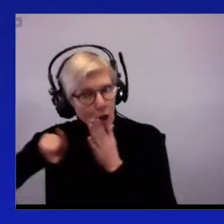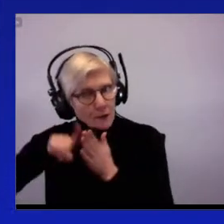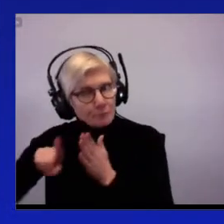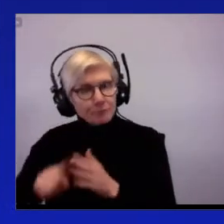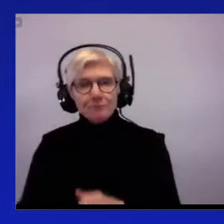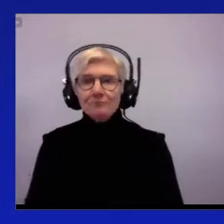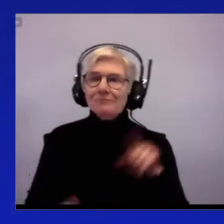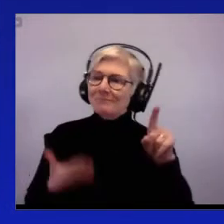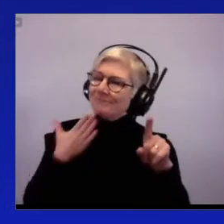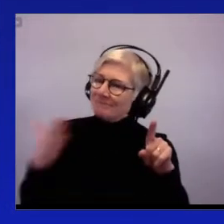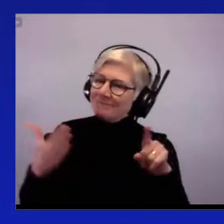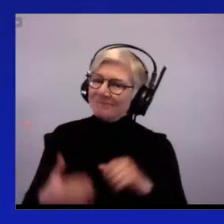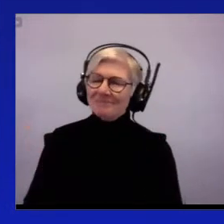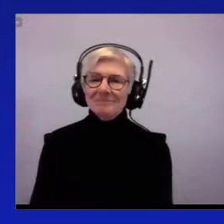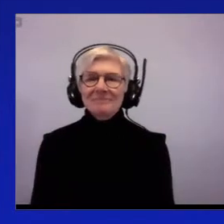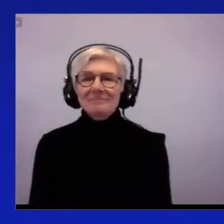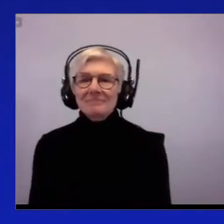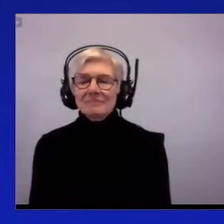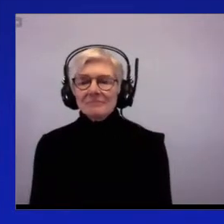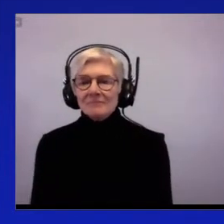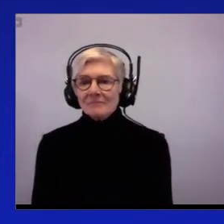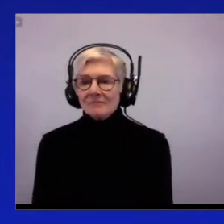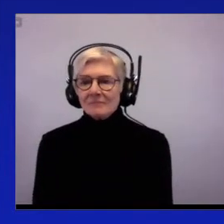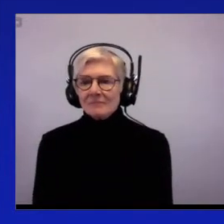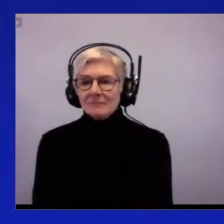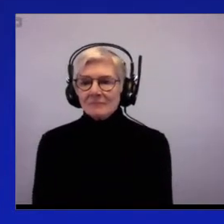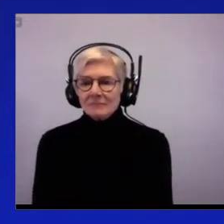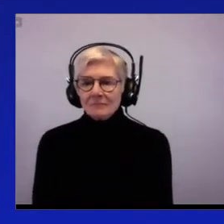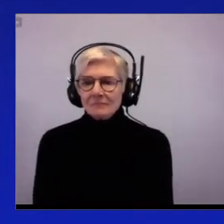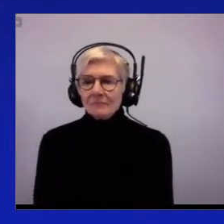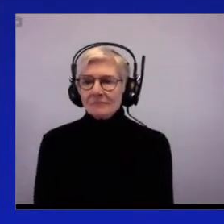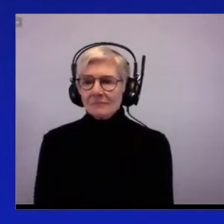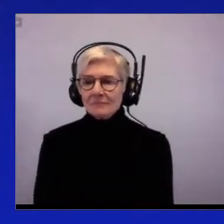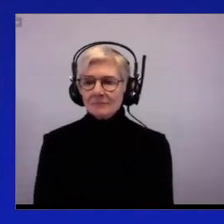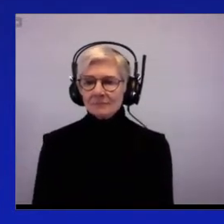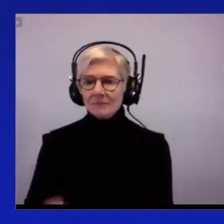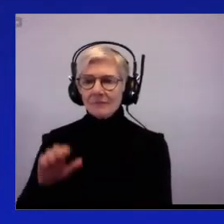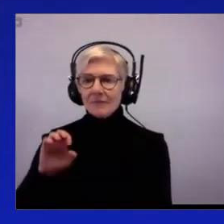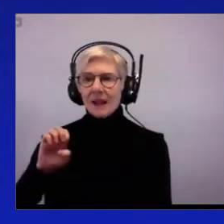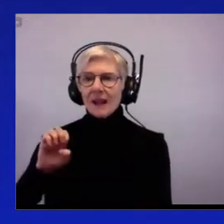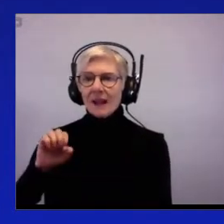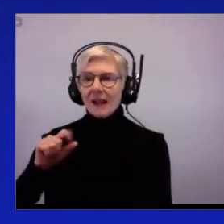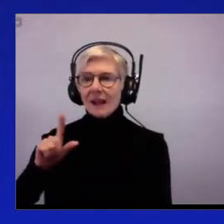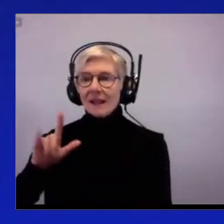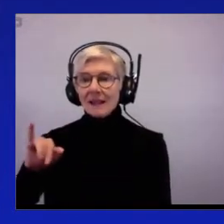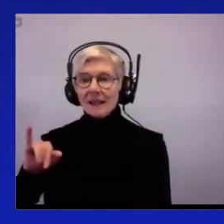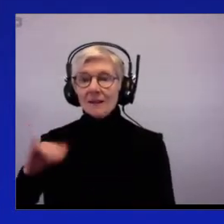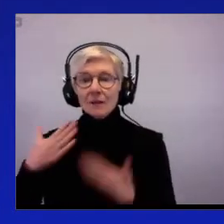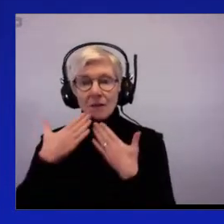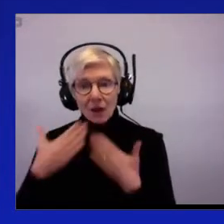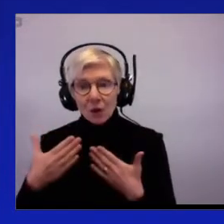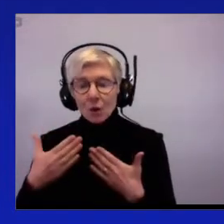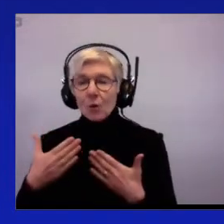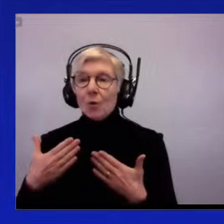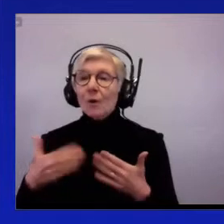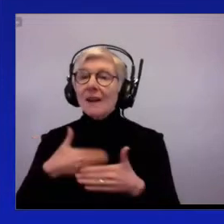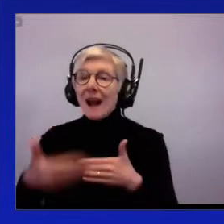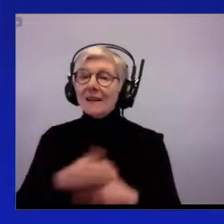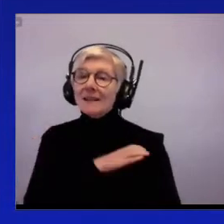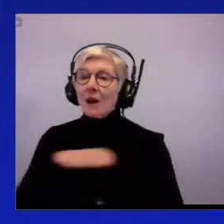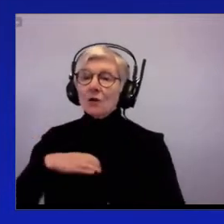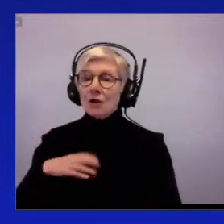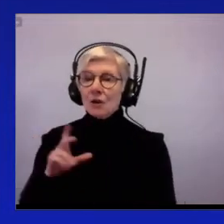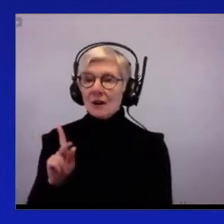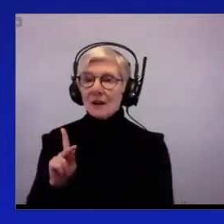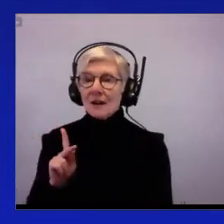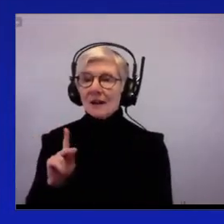Thank you for your time. Appreciate it. Thank you very much. And Councillor King is next. Thank you, Chair. And I'd